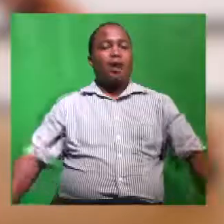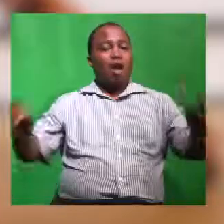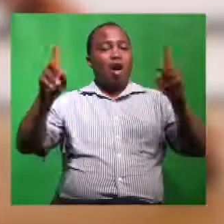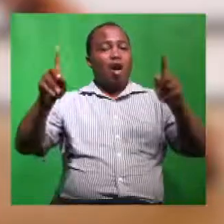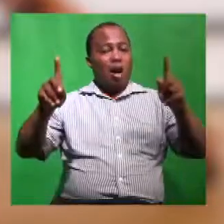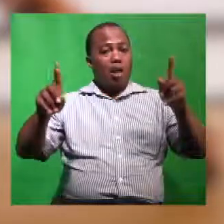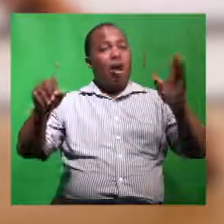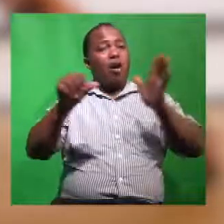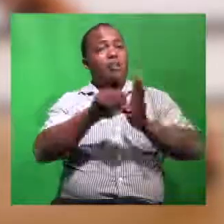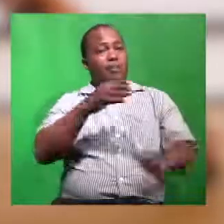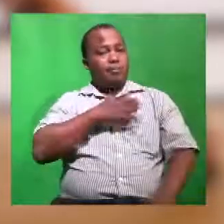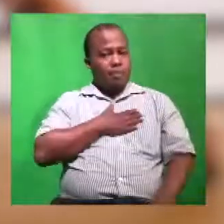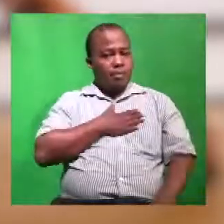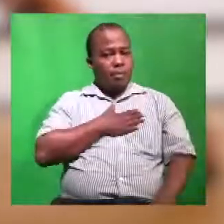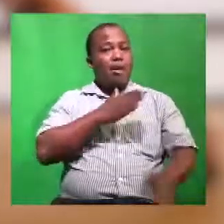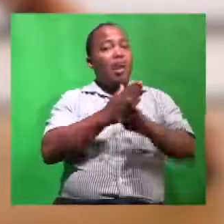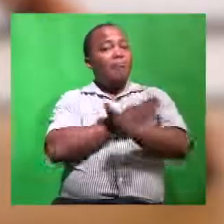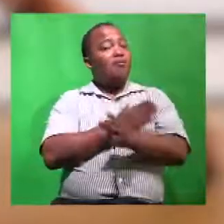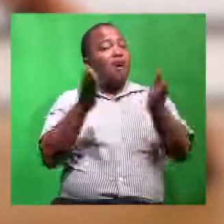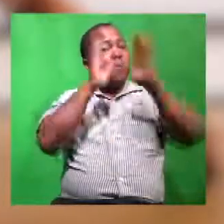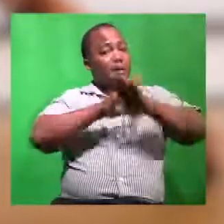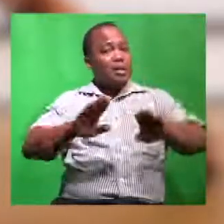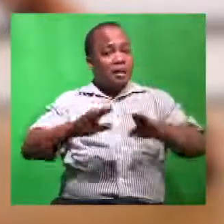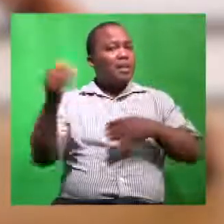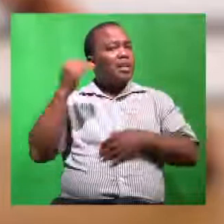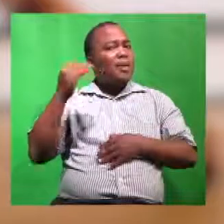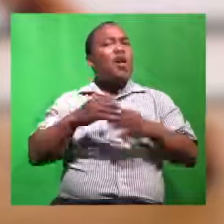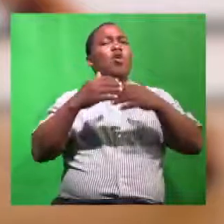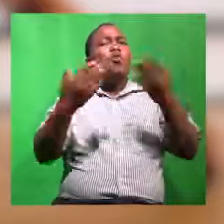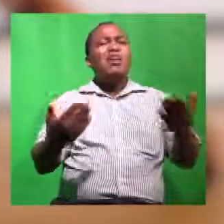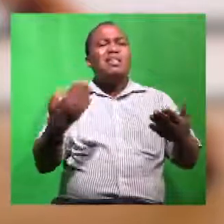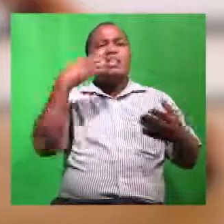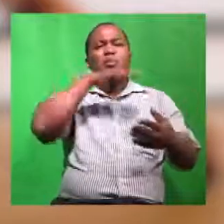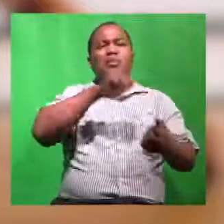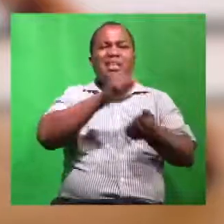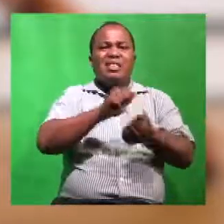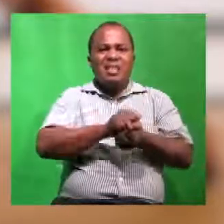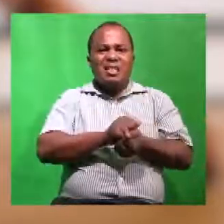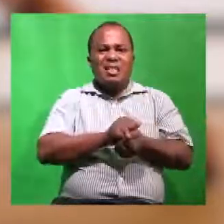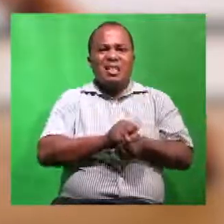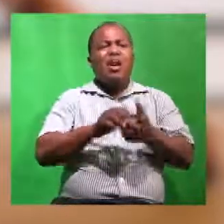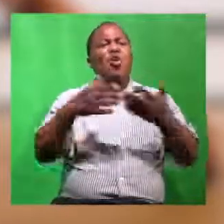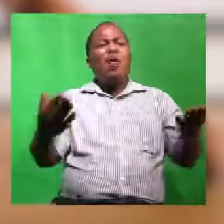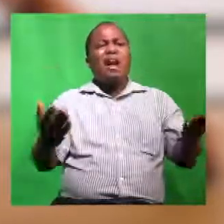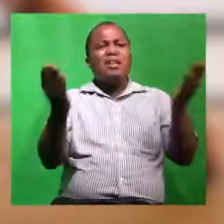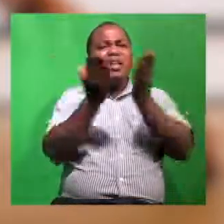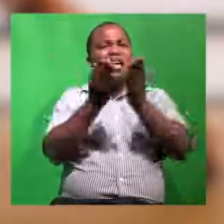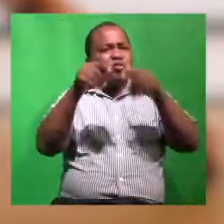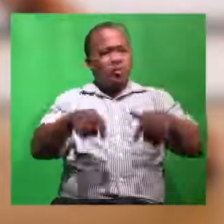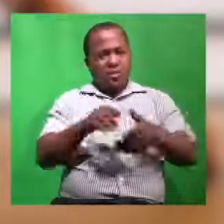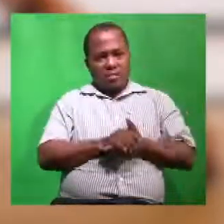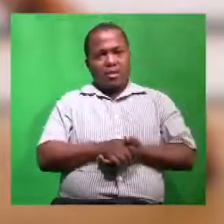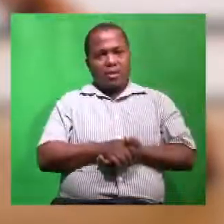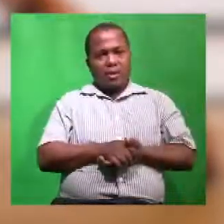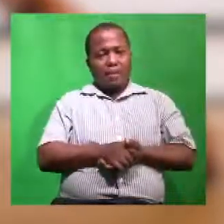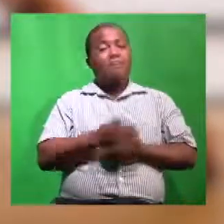So, my dear student, before ending our lesson, tell me what important things we learned today. My dear